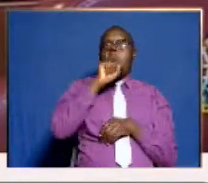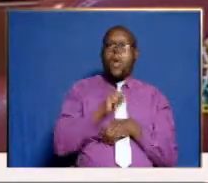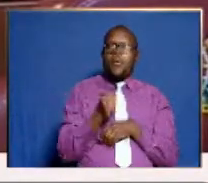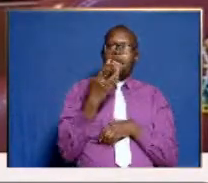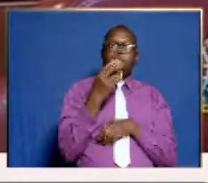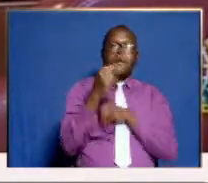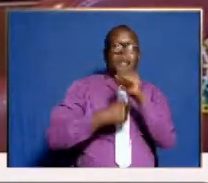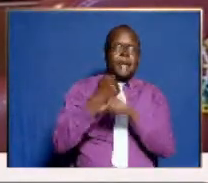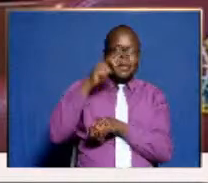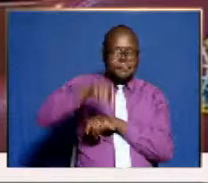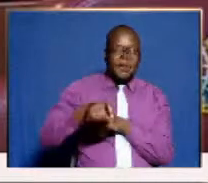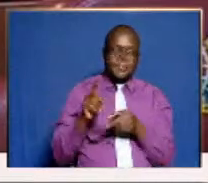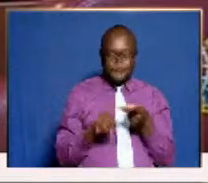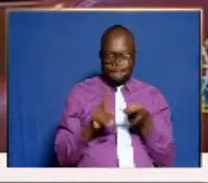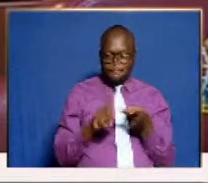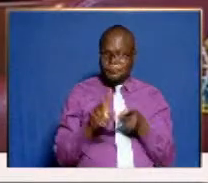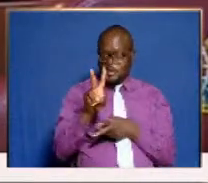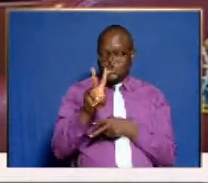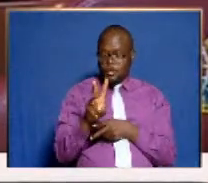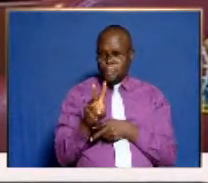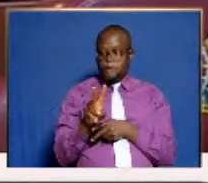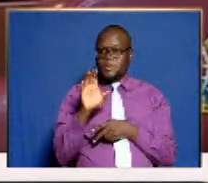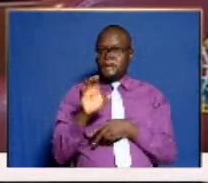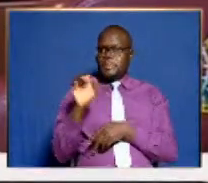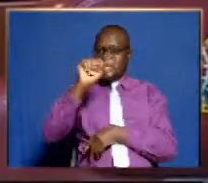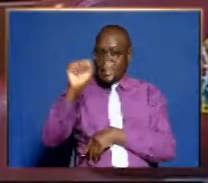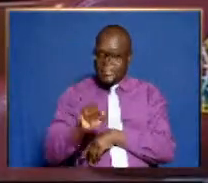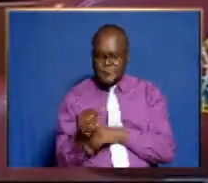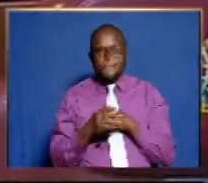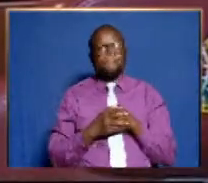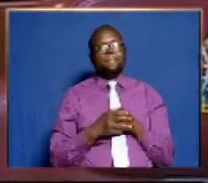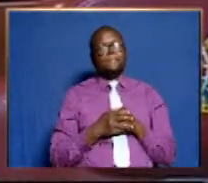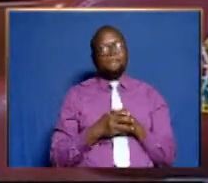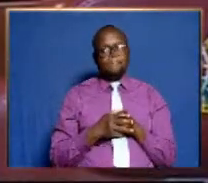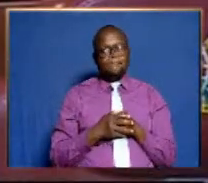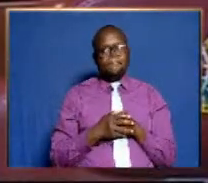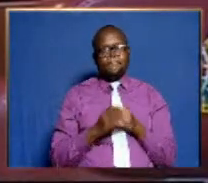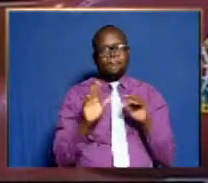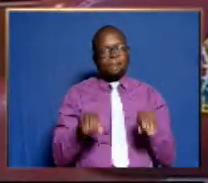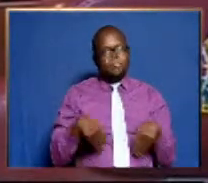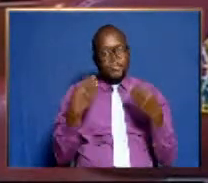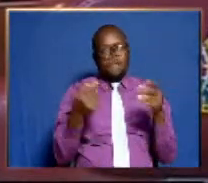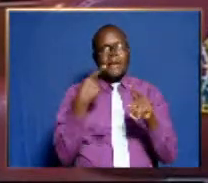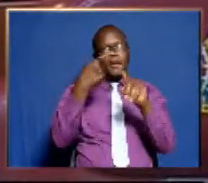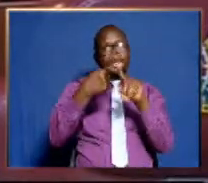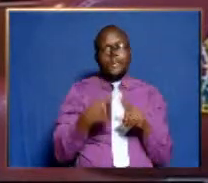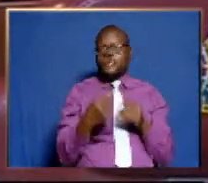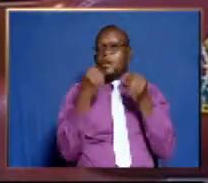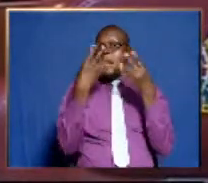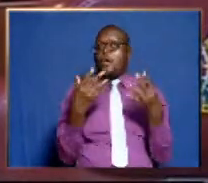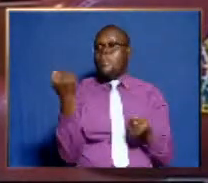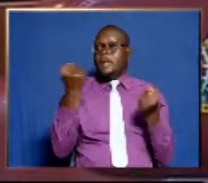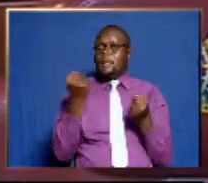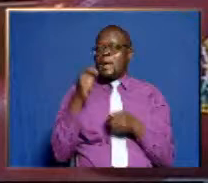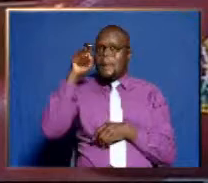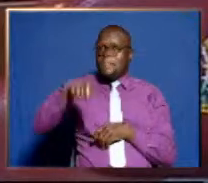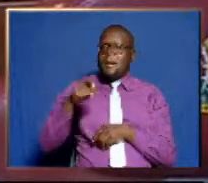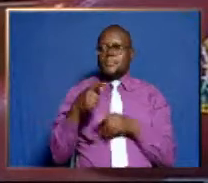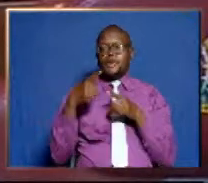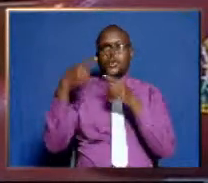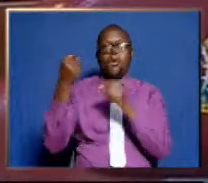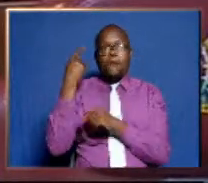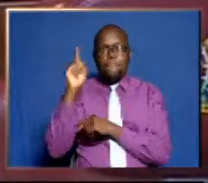inspected? 2, could the Cabinet Secretary provide the total number of vehicles expected to